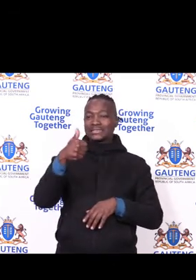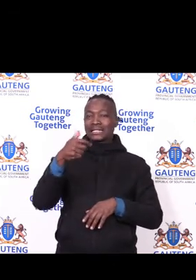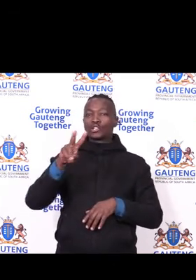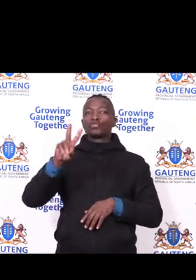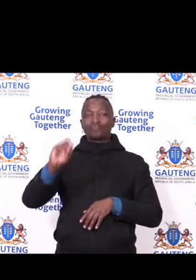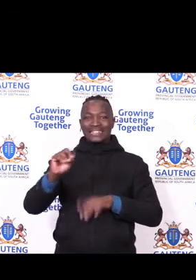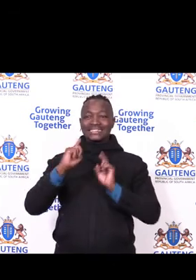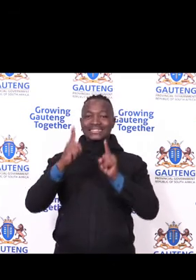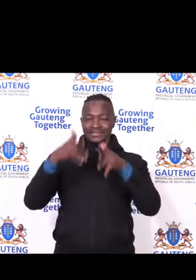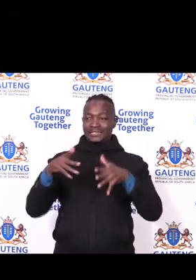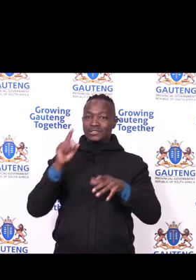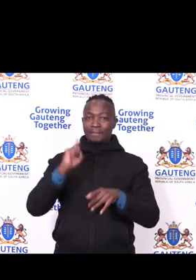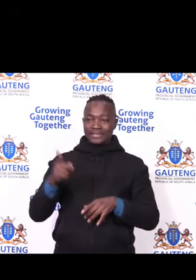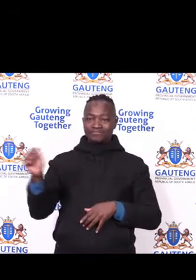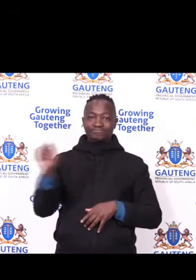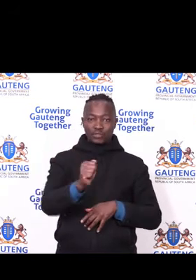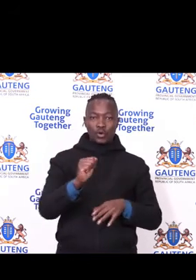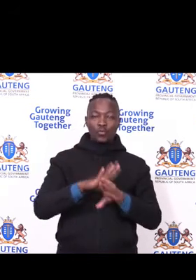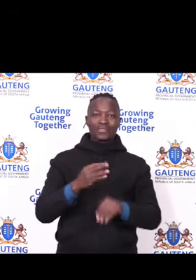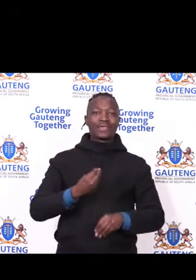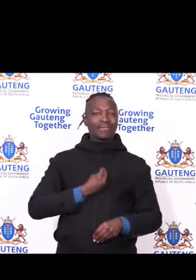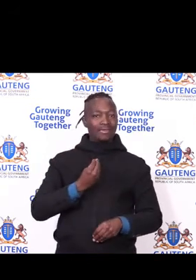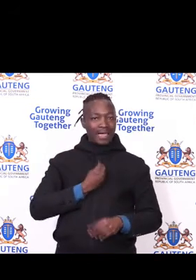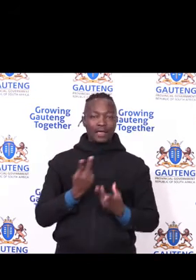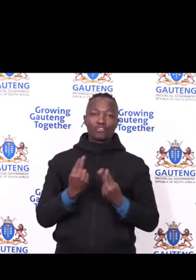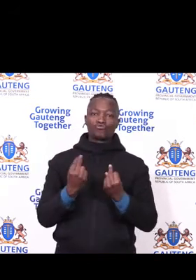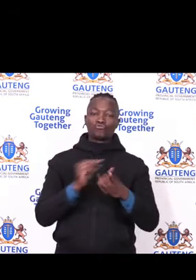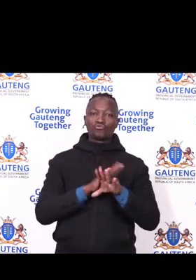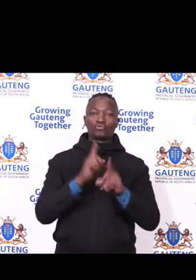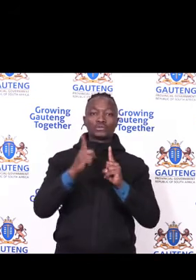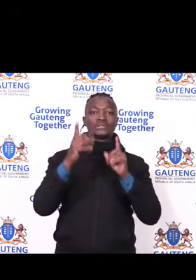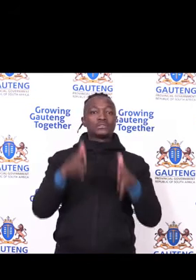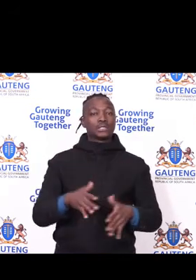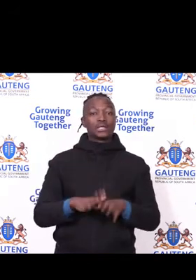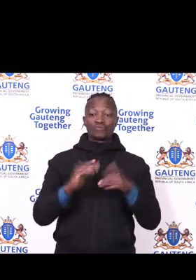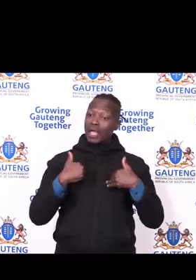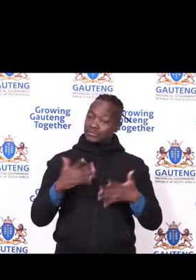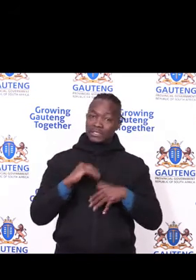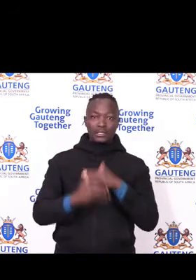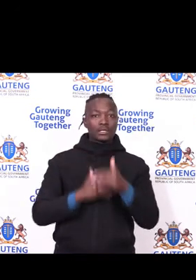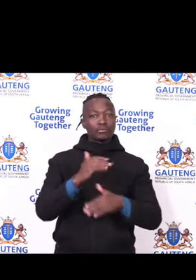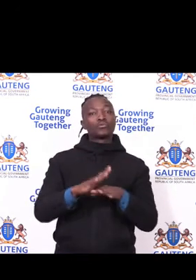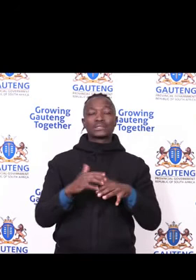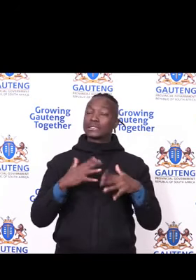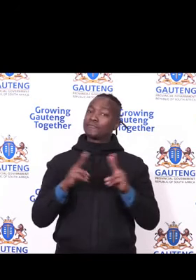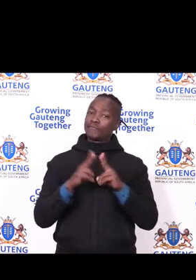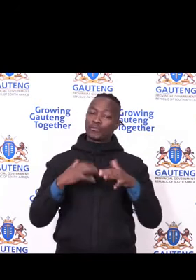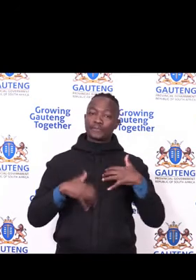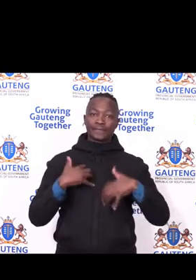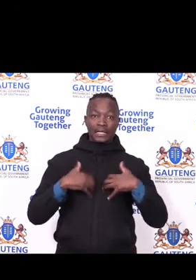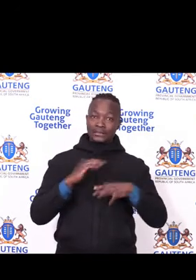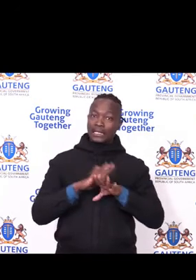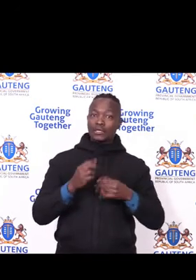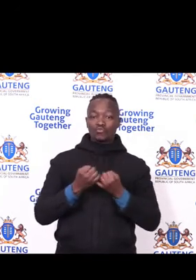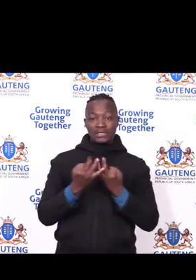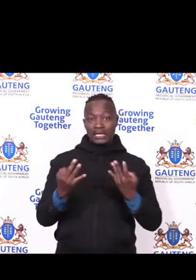3,620 educators with young, dynamic, new educators. We've started that process. I'm excited with the number of young